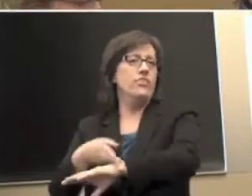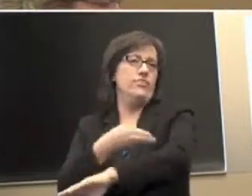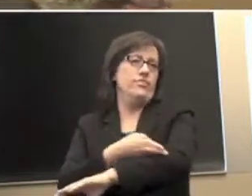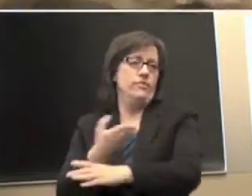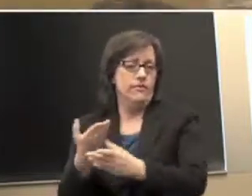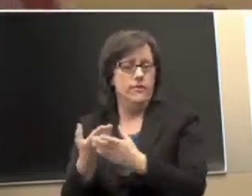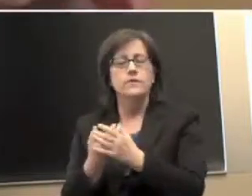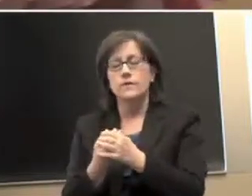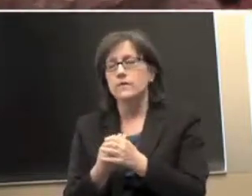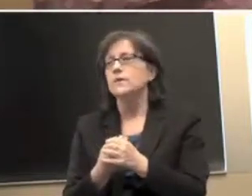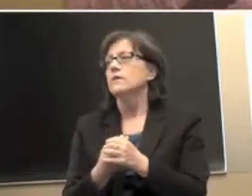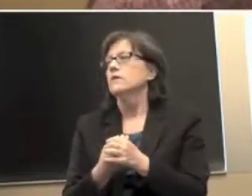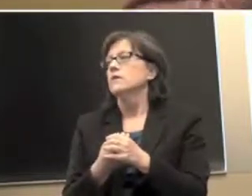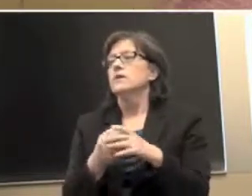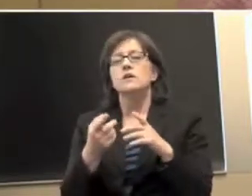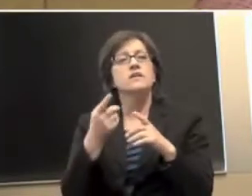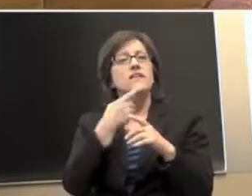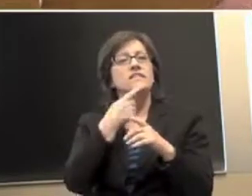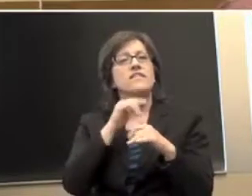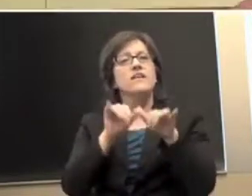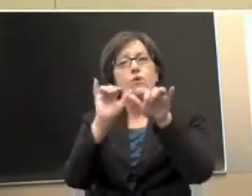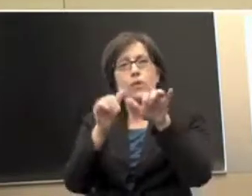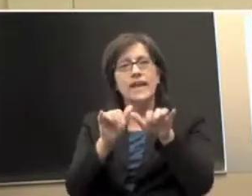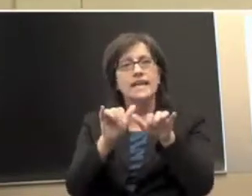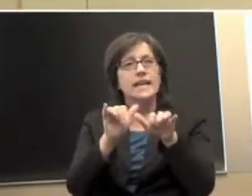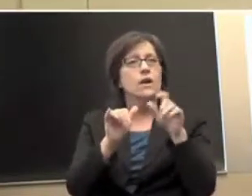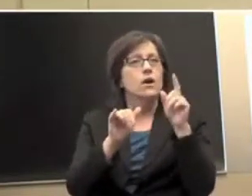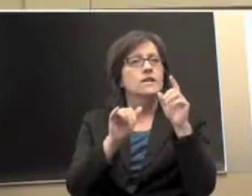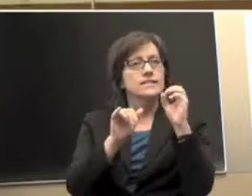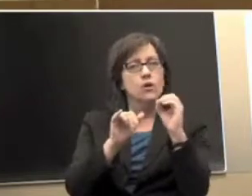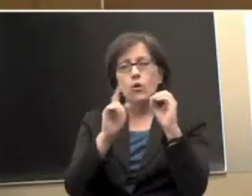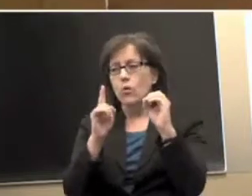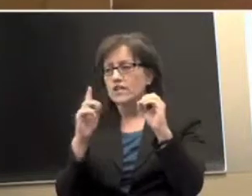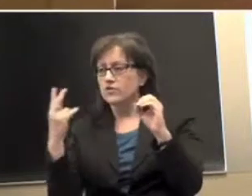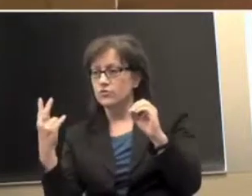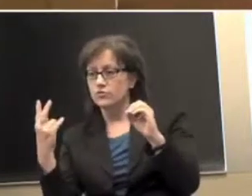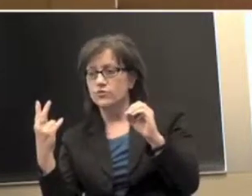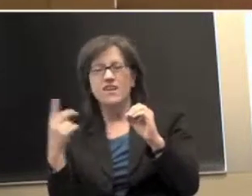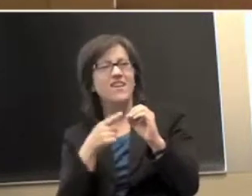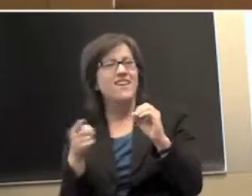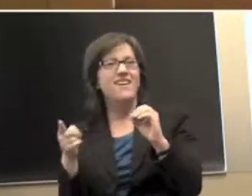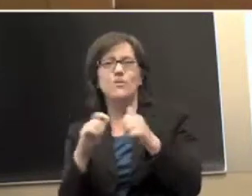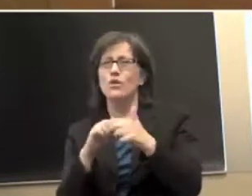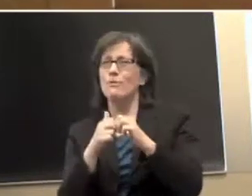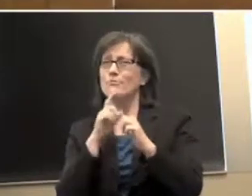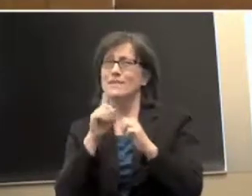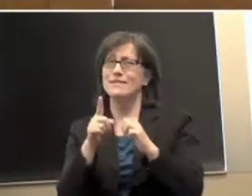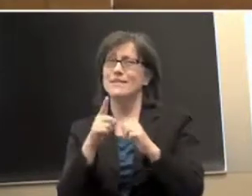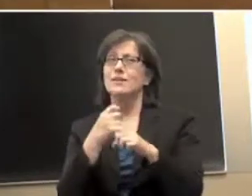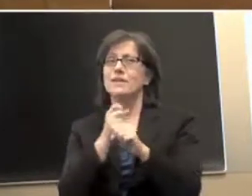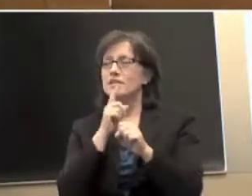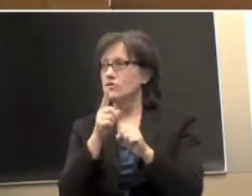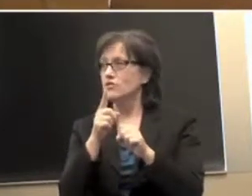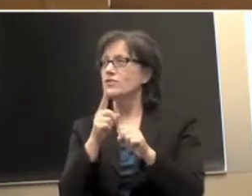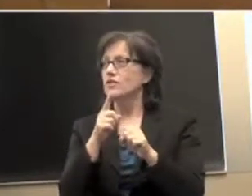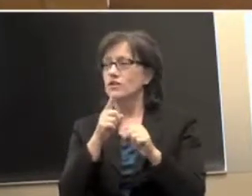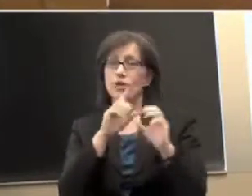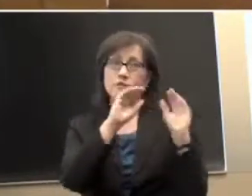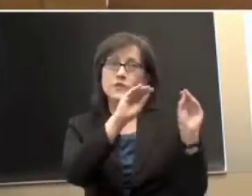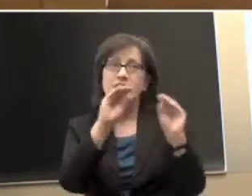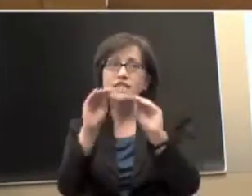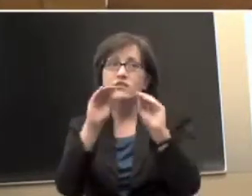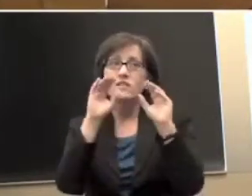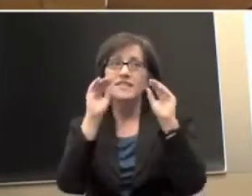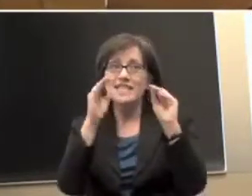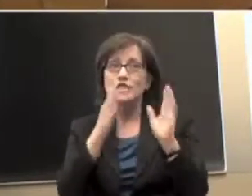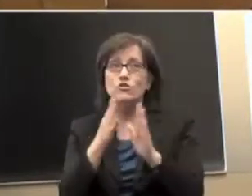when they said that they had a rating scale 0, 1, 2, the big problem with that when you do that is making sure, and they did talk about that, they have to teach teachers what that